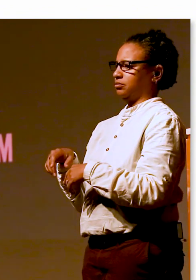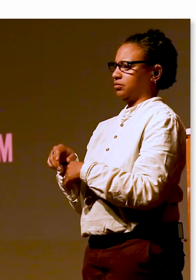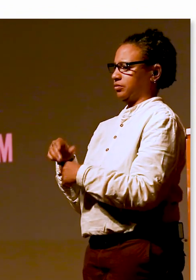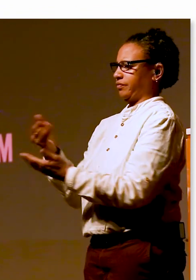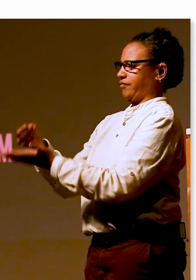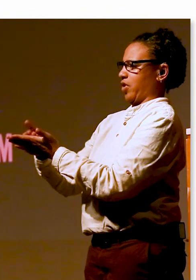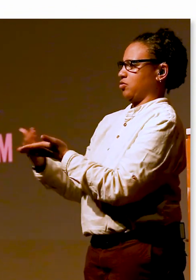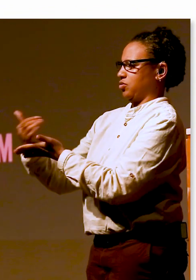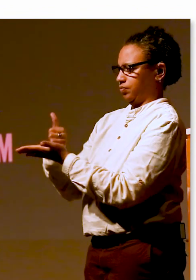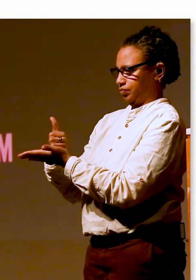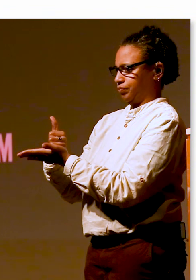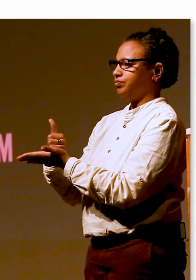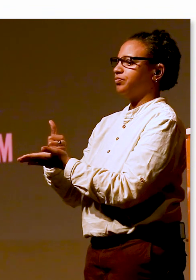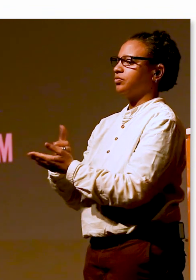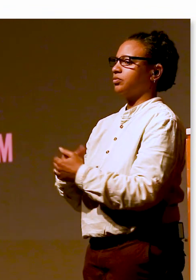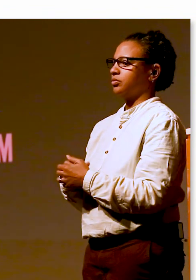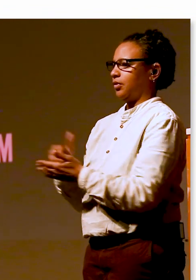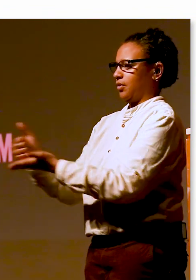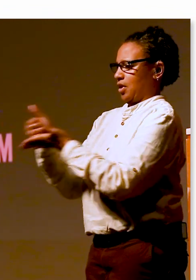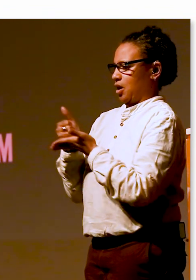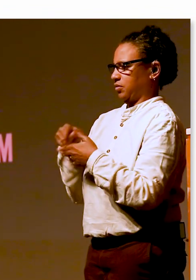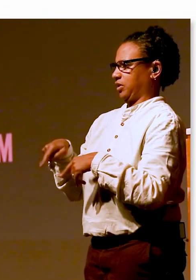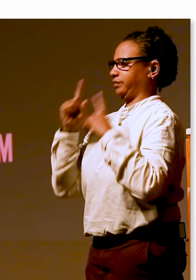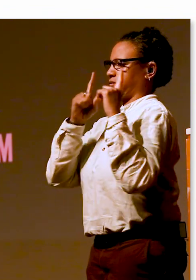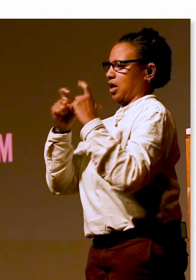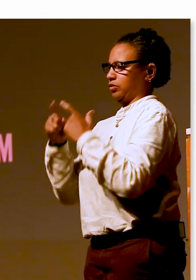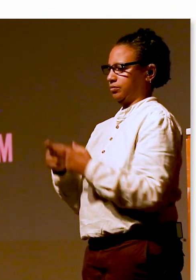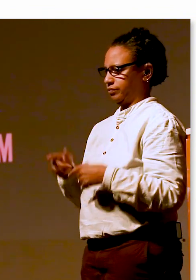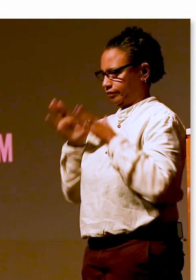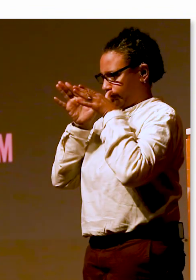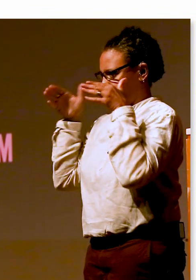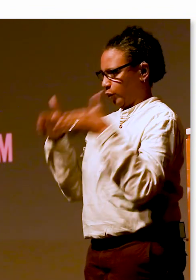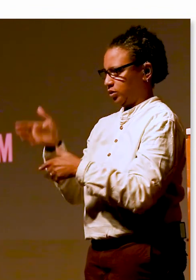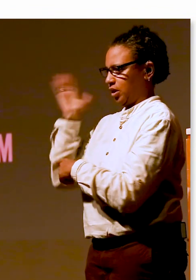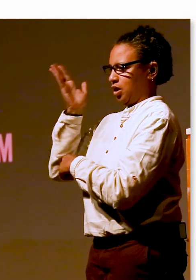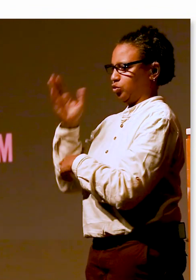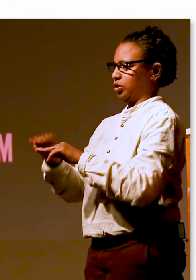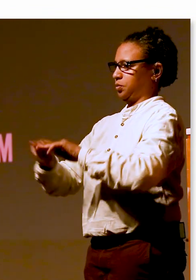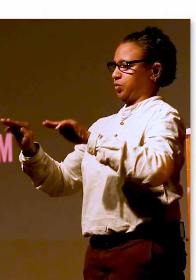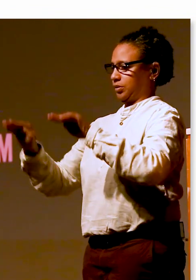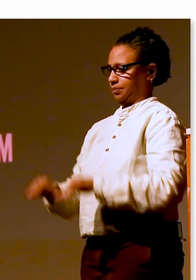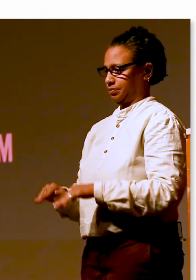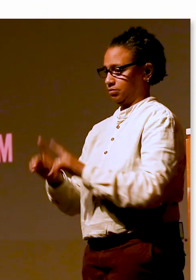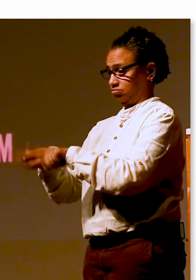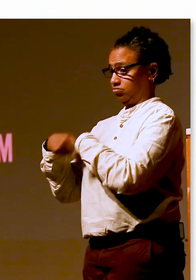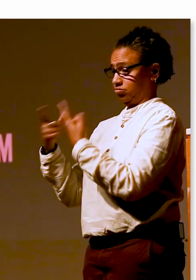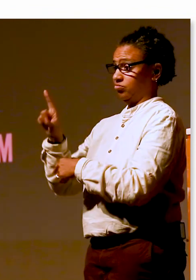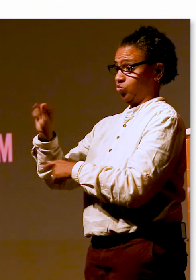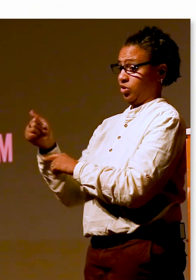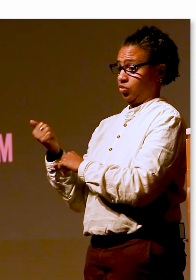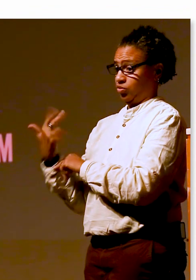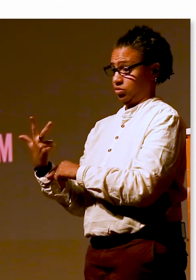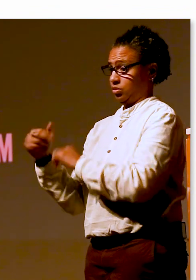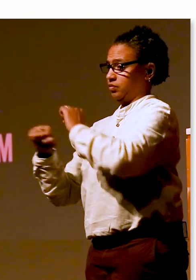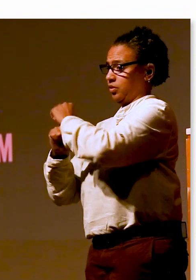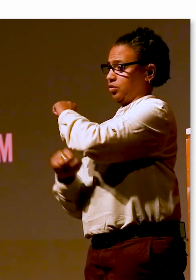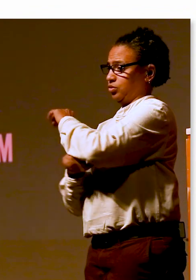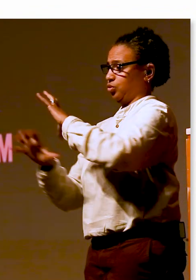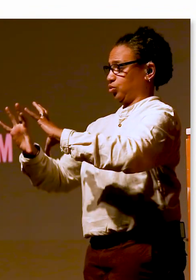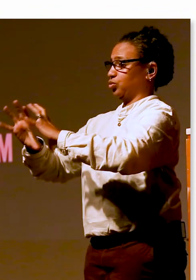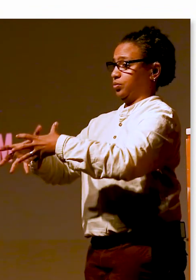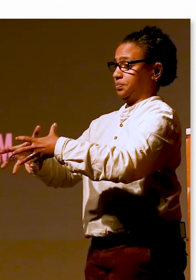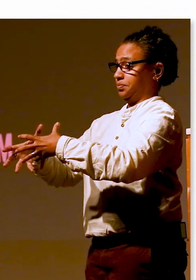photography-focused lectures possible at the Portland Art Museum. Since 2013, the foundation, established in